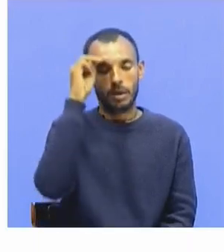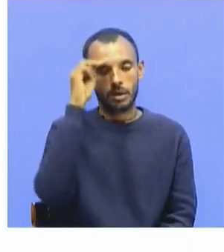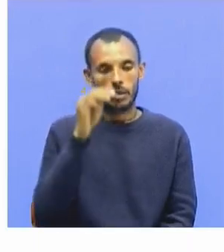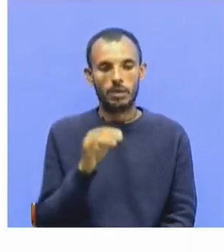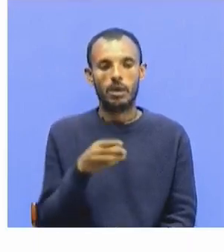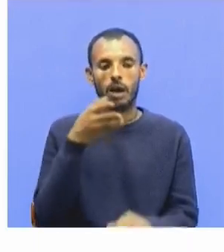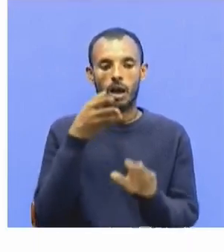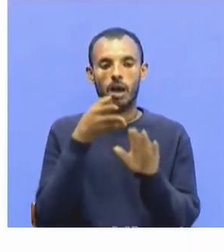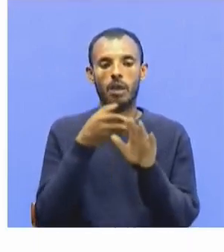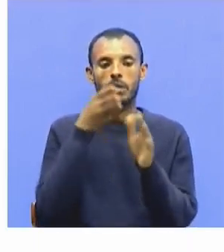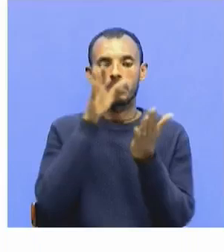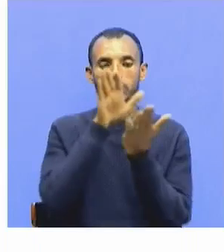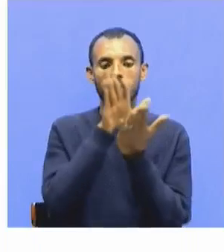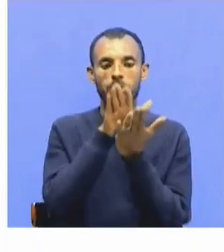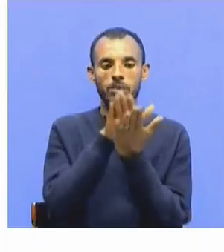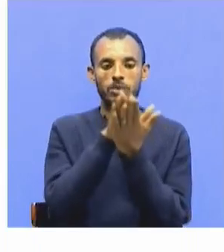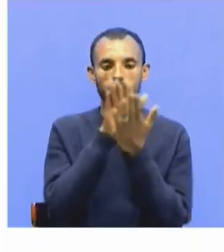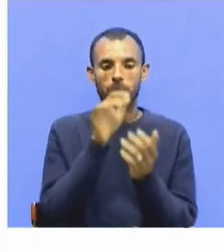at school.